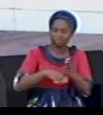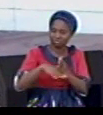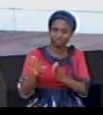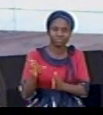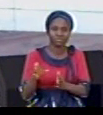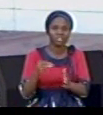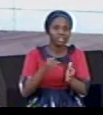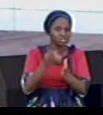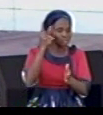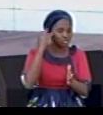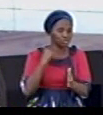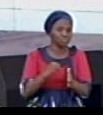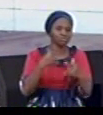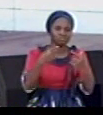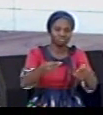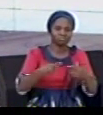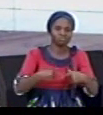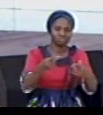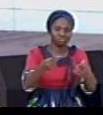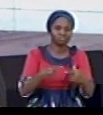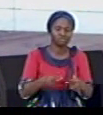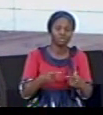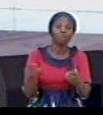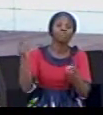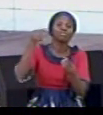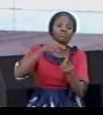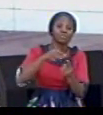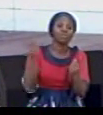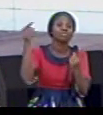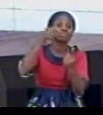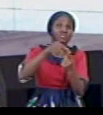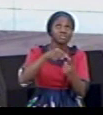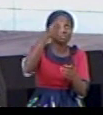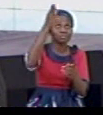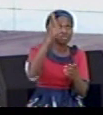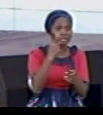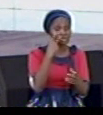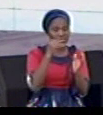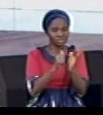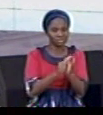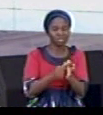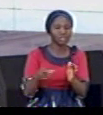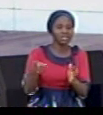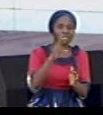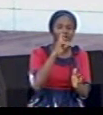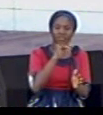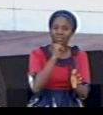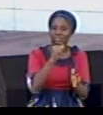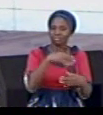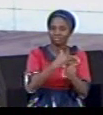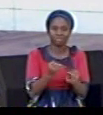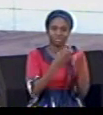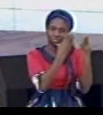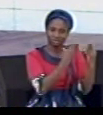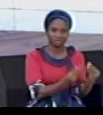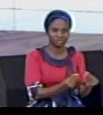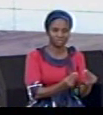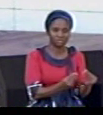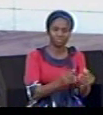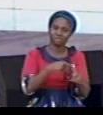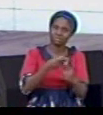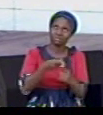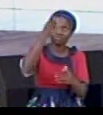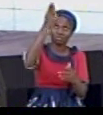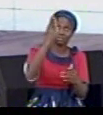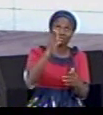until when God saw they were not making an headway, God himself came. And